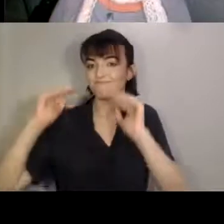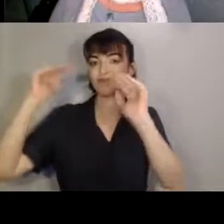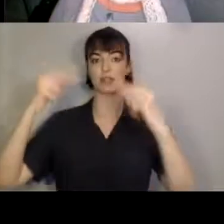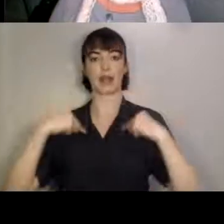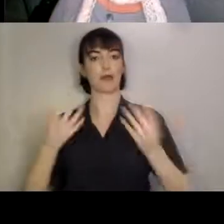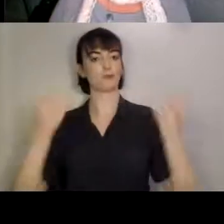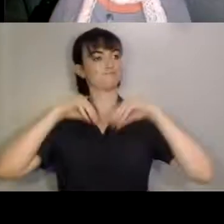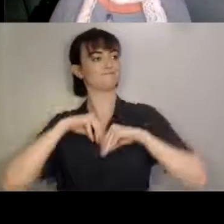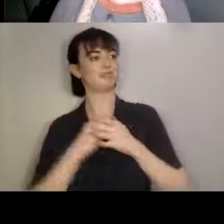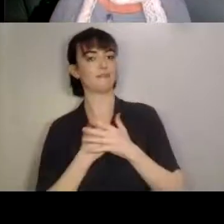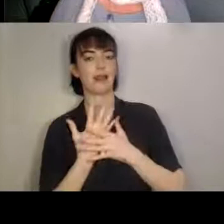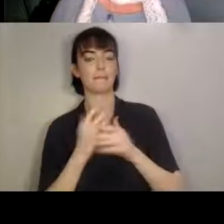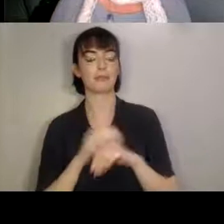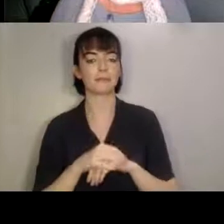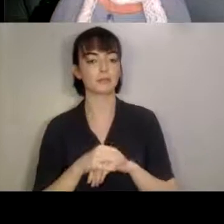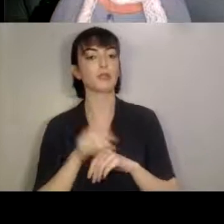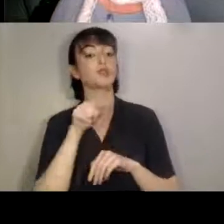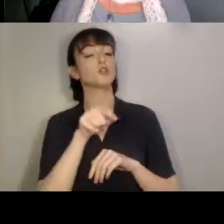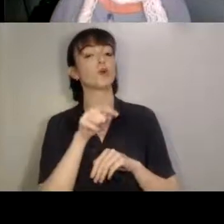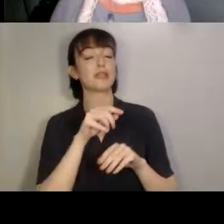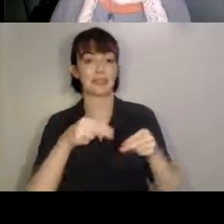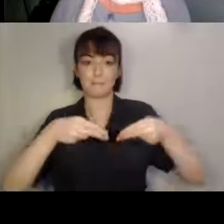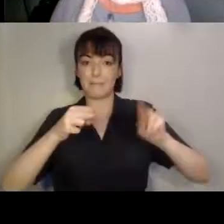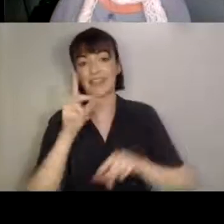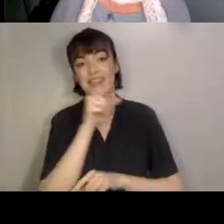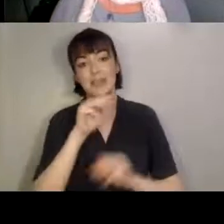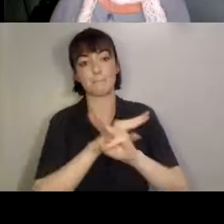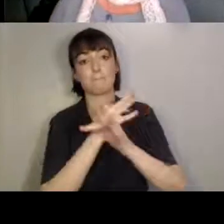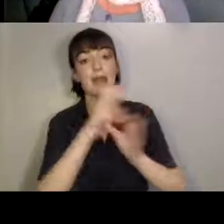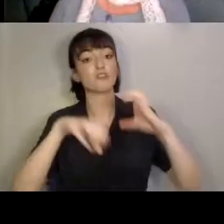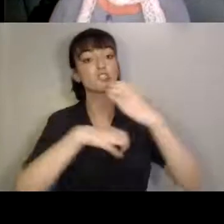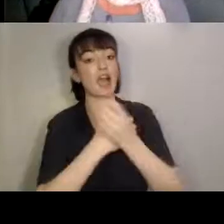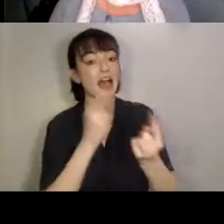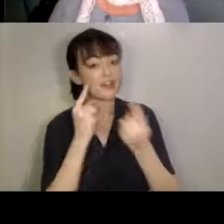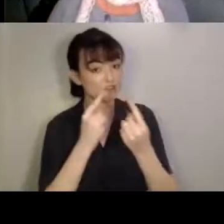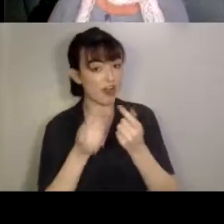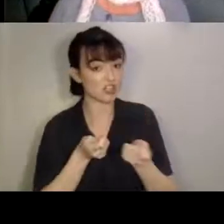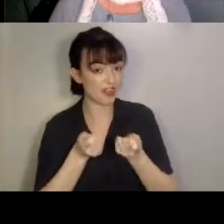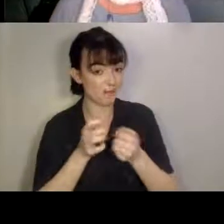there's a method called parent-child interaction therapy and parent-child